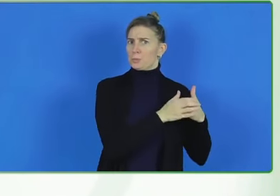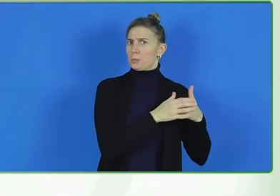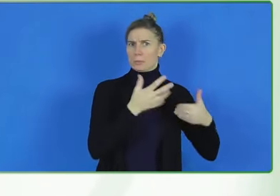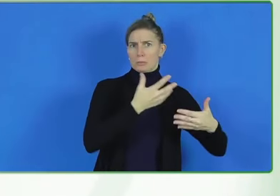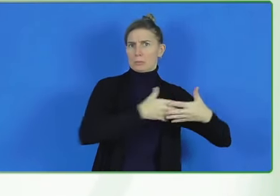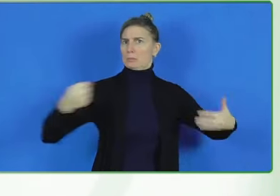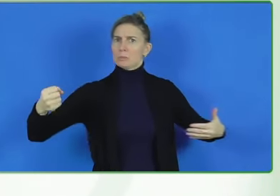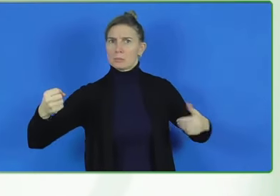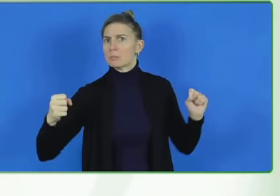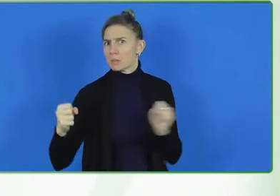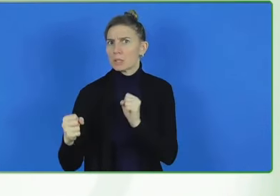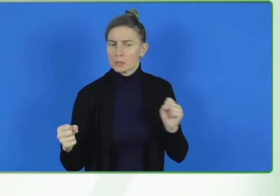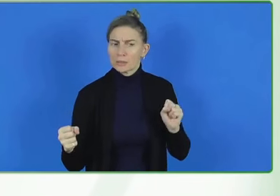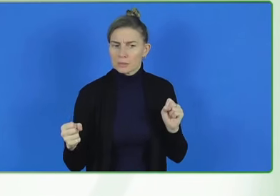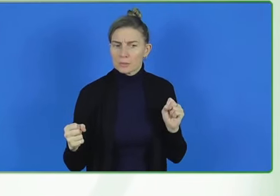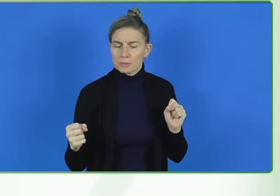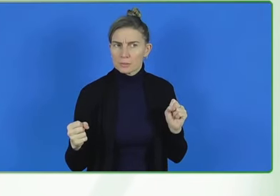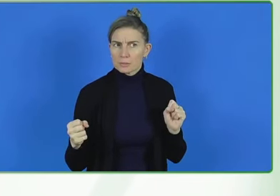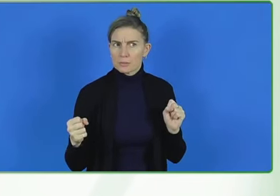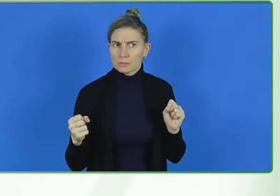not just on the telehealth